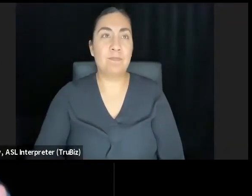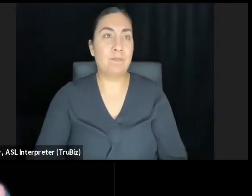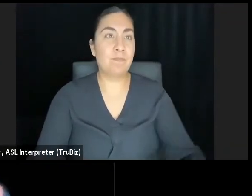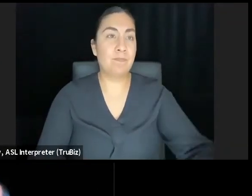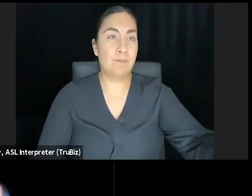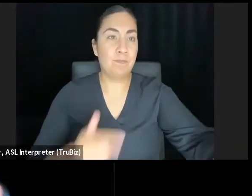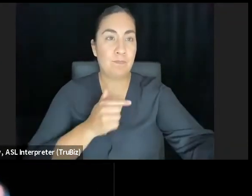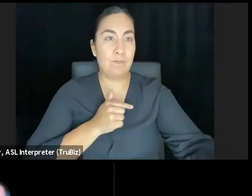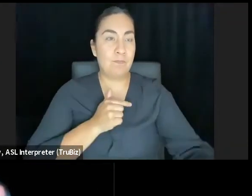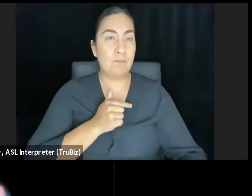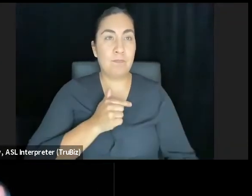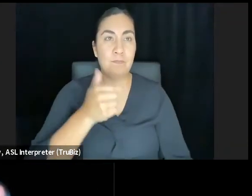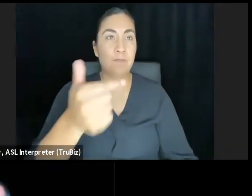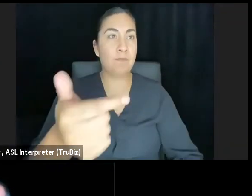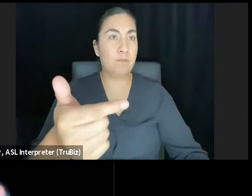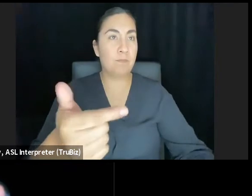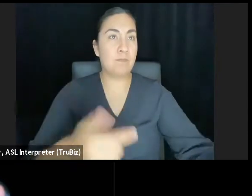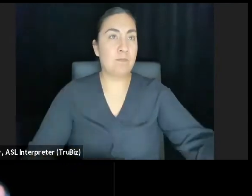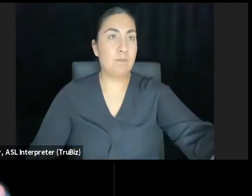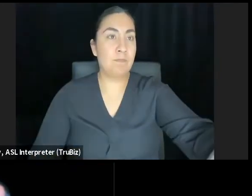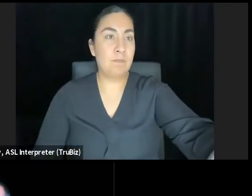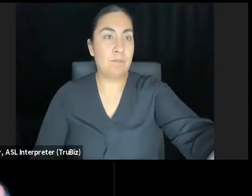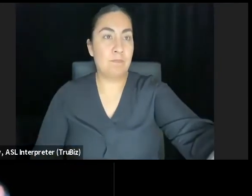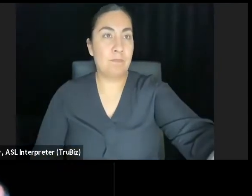Maria, hold on, you're muted.